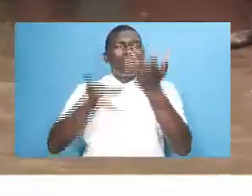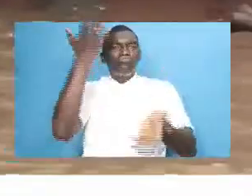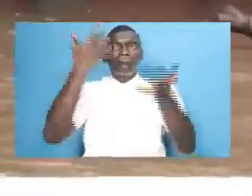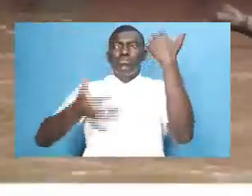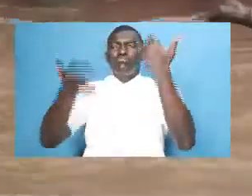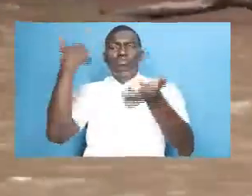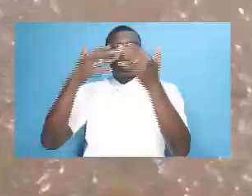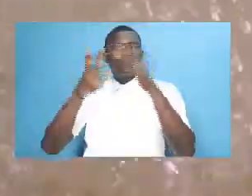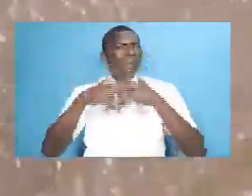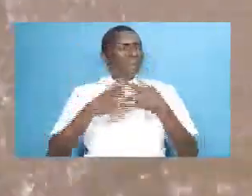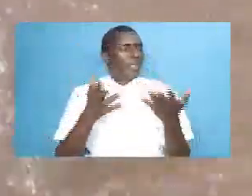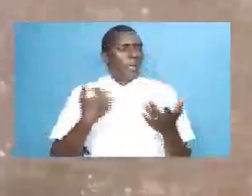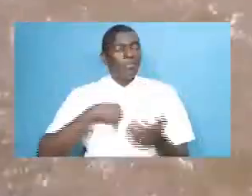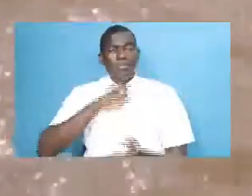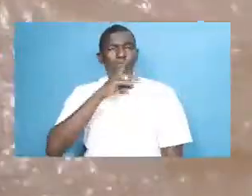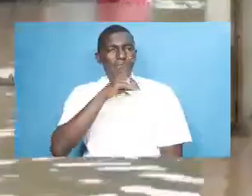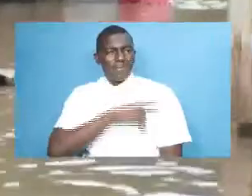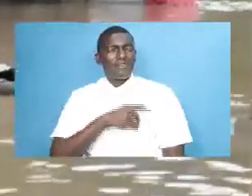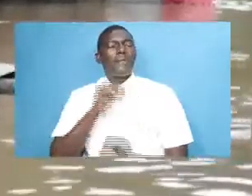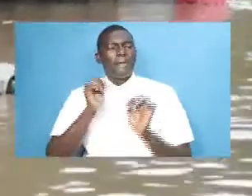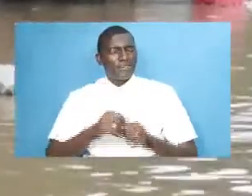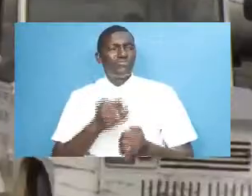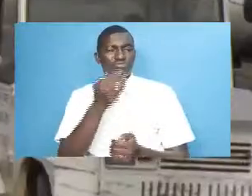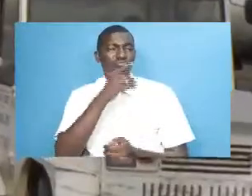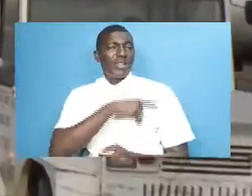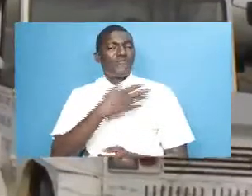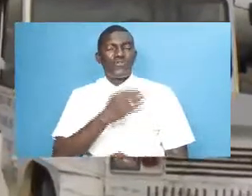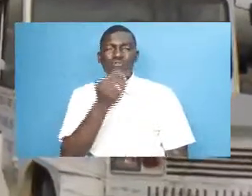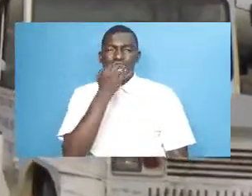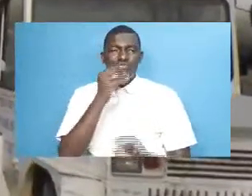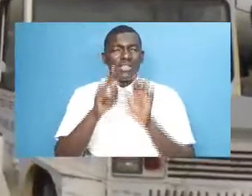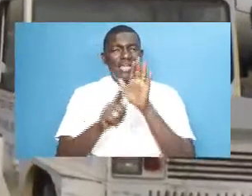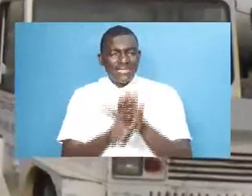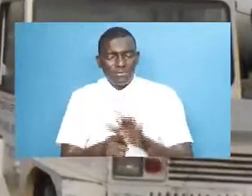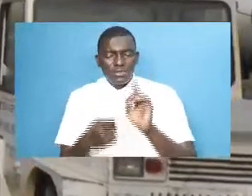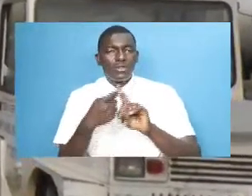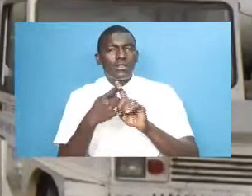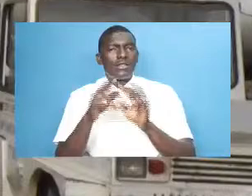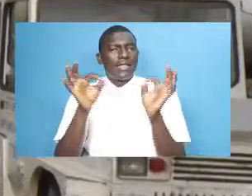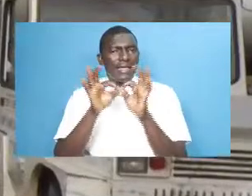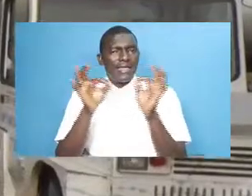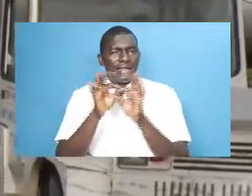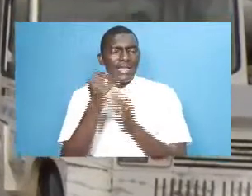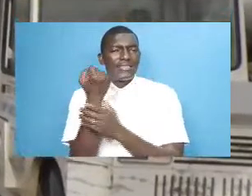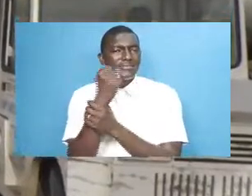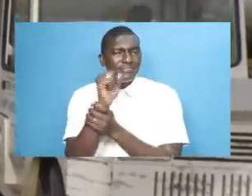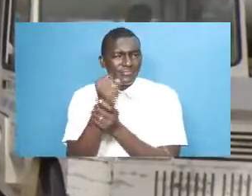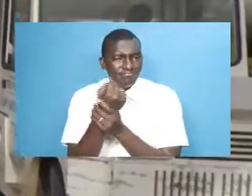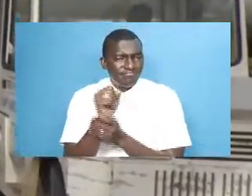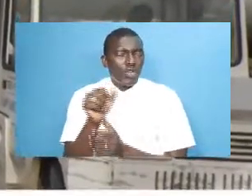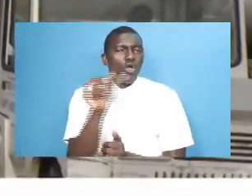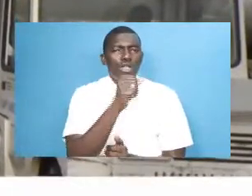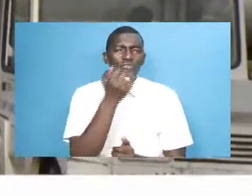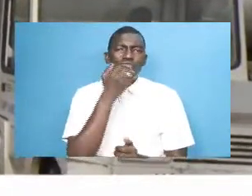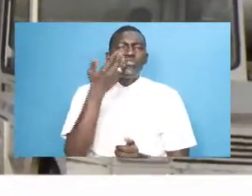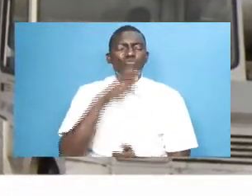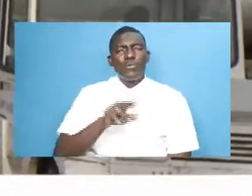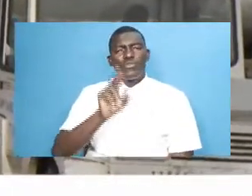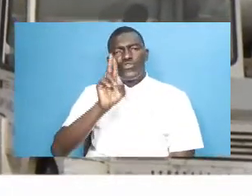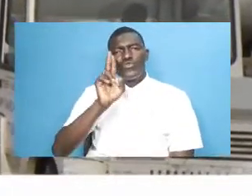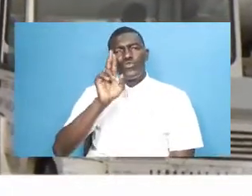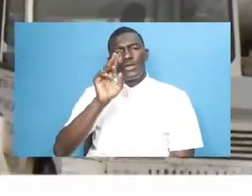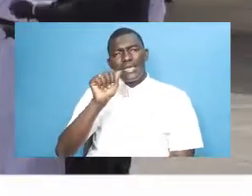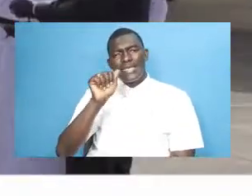The beneficiaries are expected to benefit from food items such as rice, millet, and other foodstuffs from the United Arab